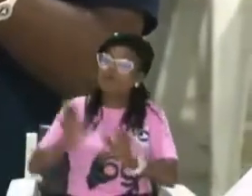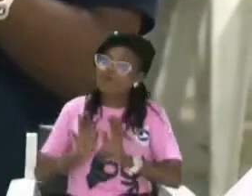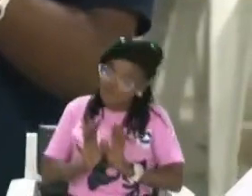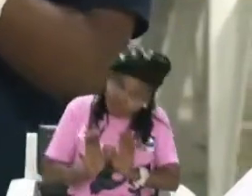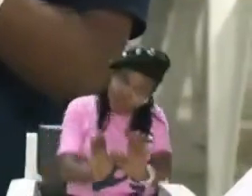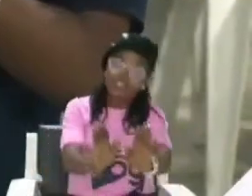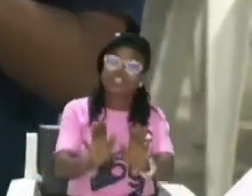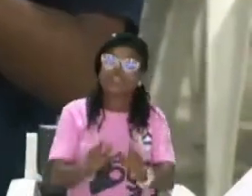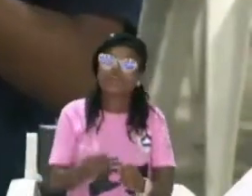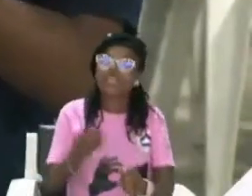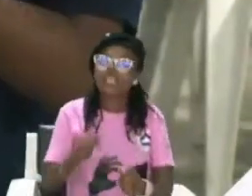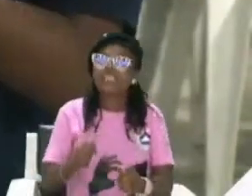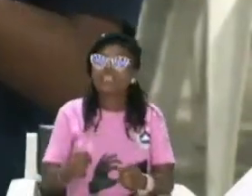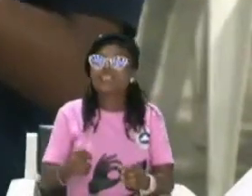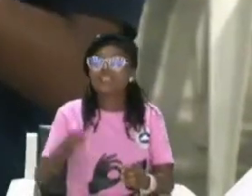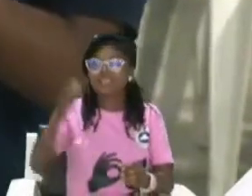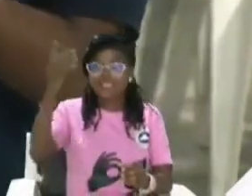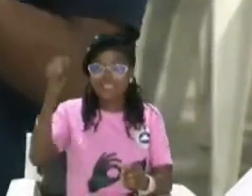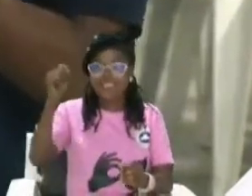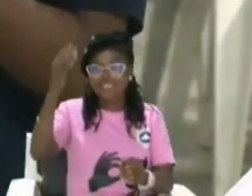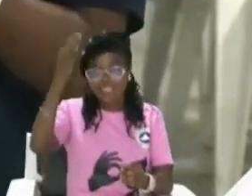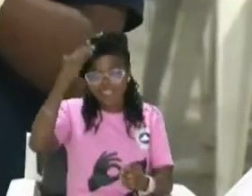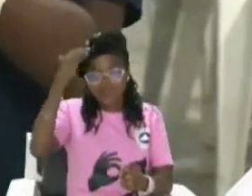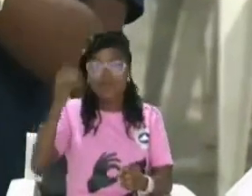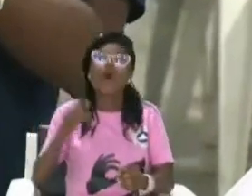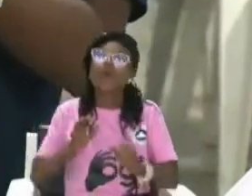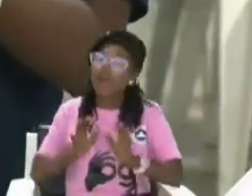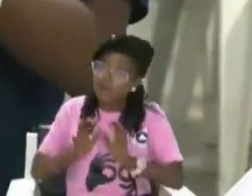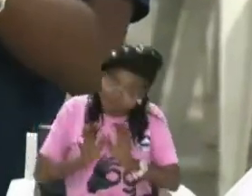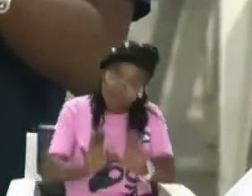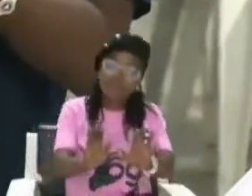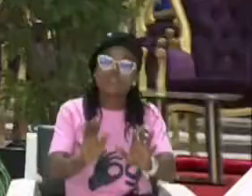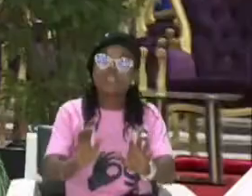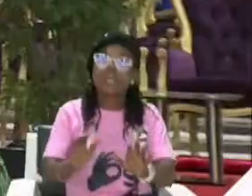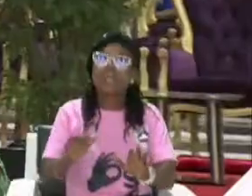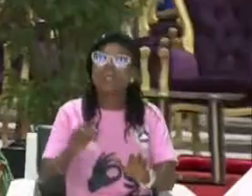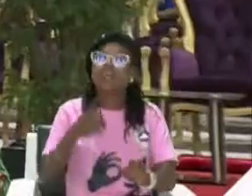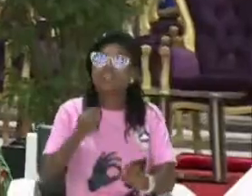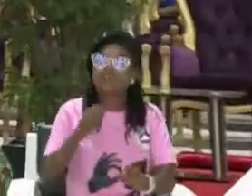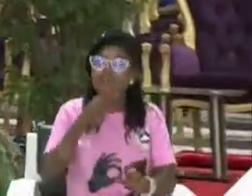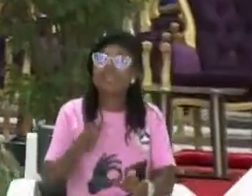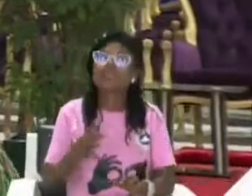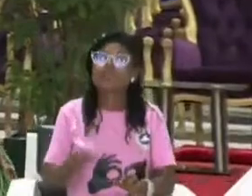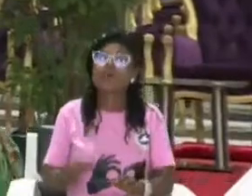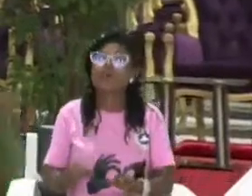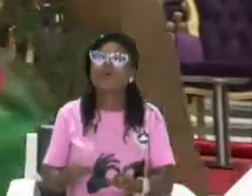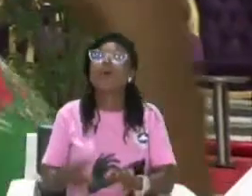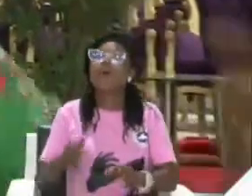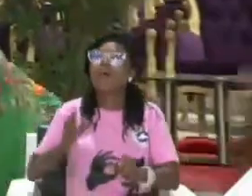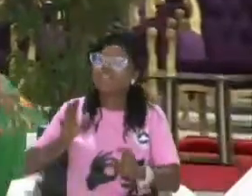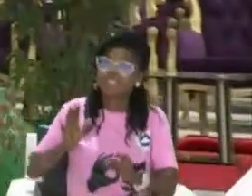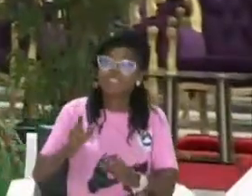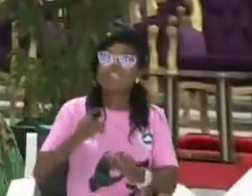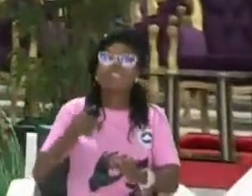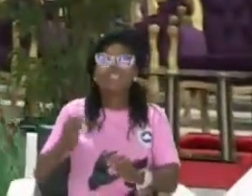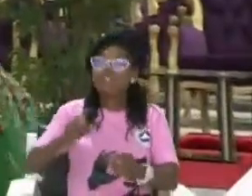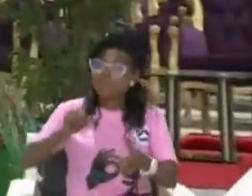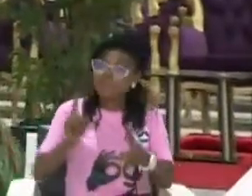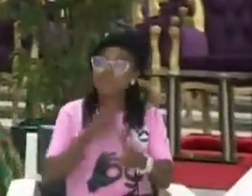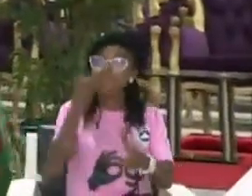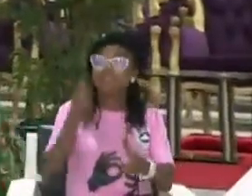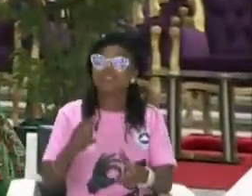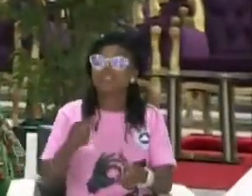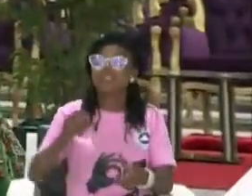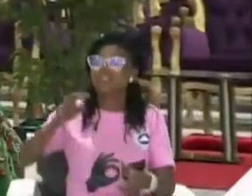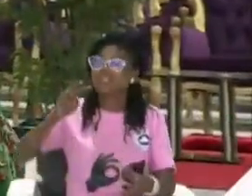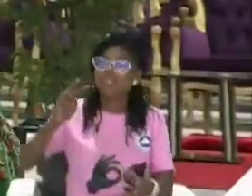Madam, the head of your baby is out. You have to push. He said, Shebi, you want to poop? I said, yes, sir, you poop. The first one. The